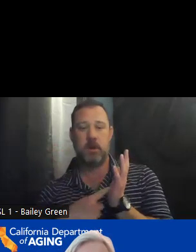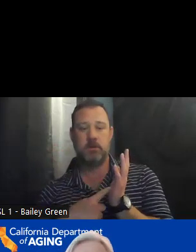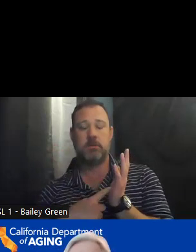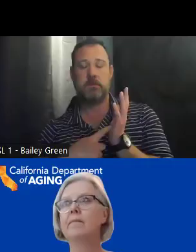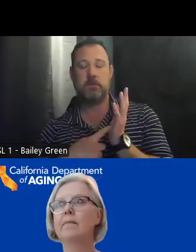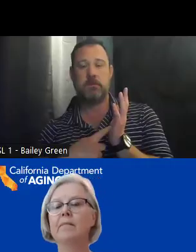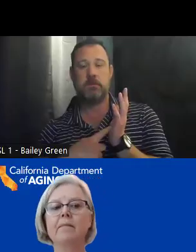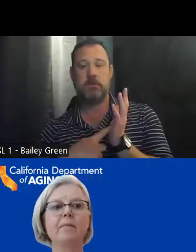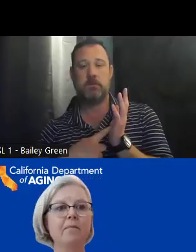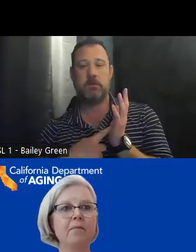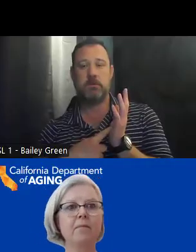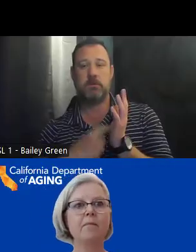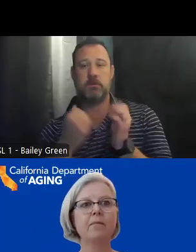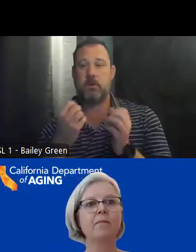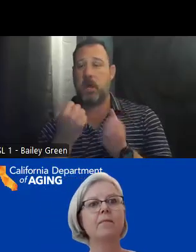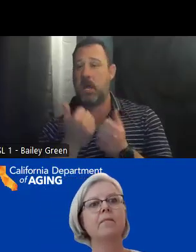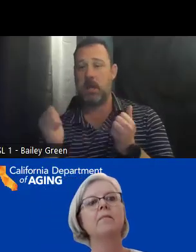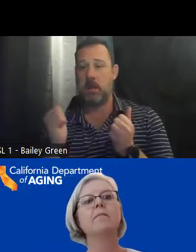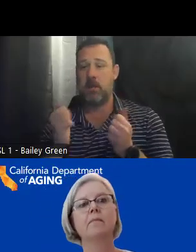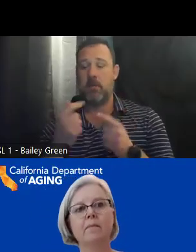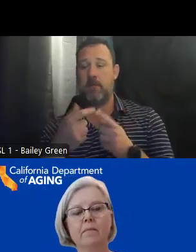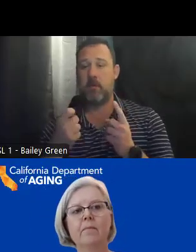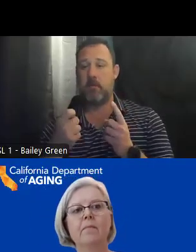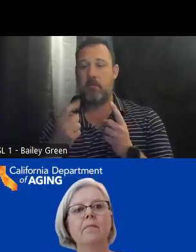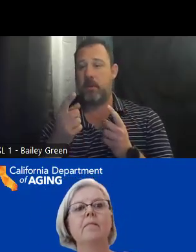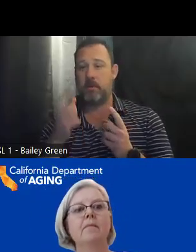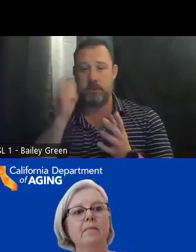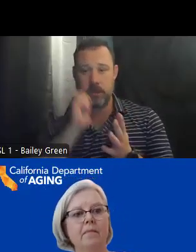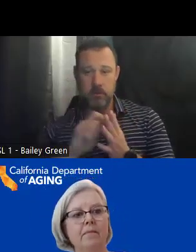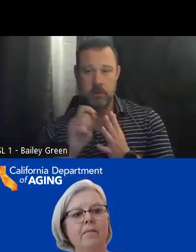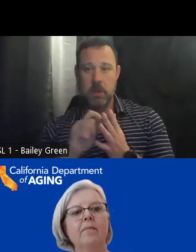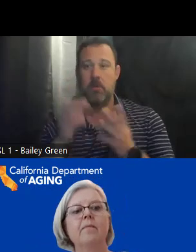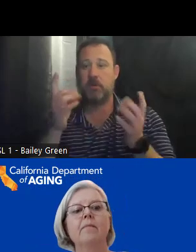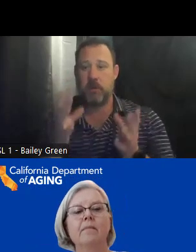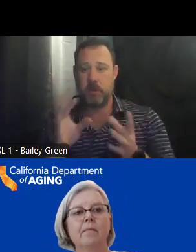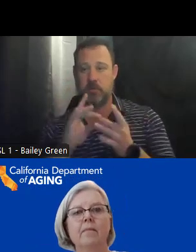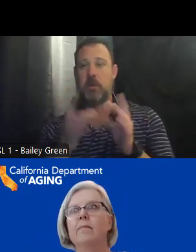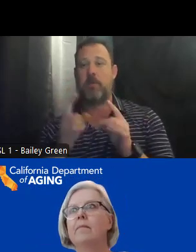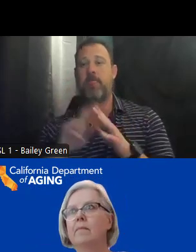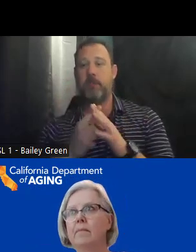So everything from any of the secretary and director's comments